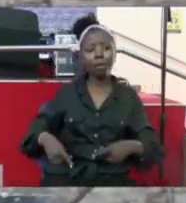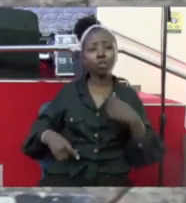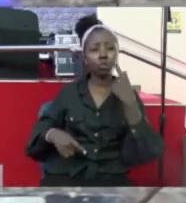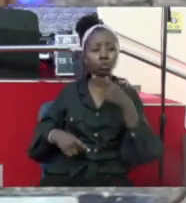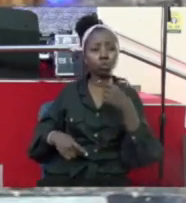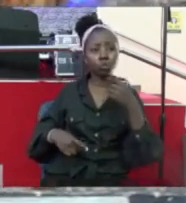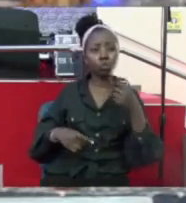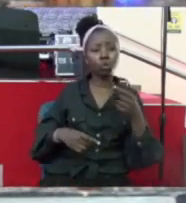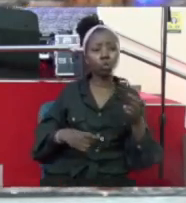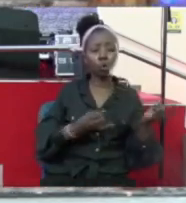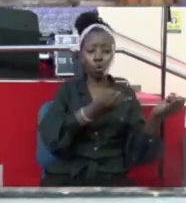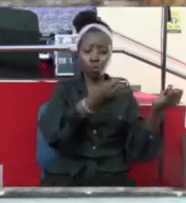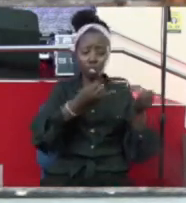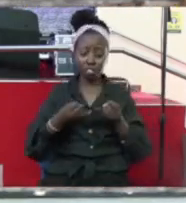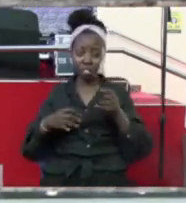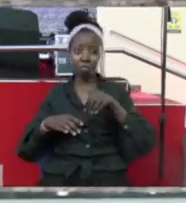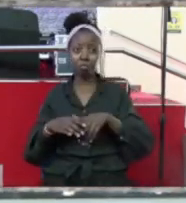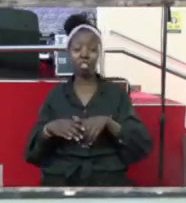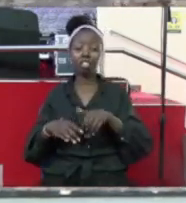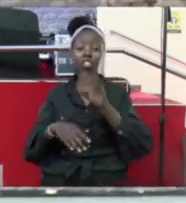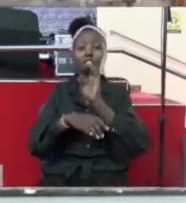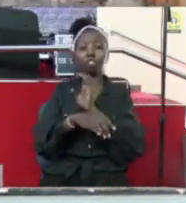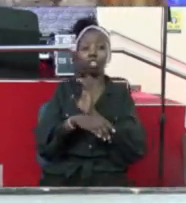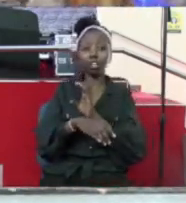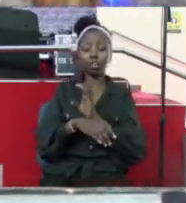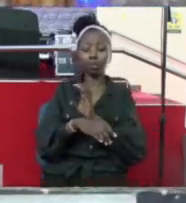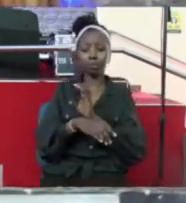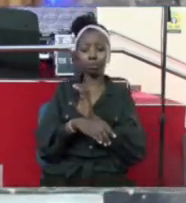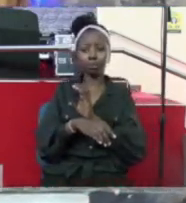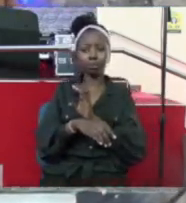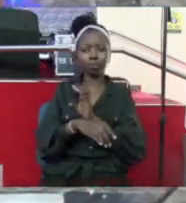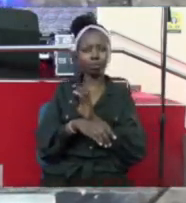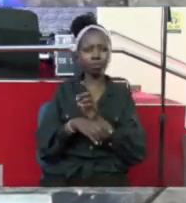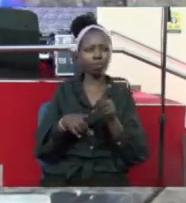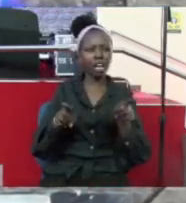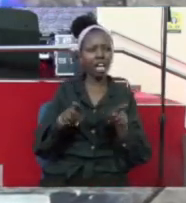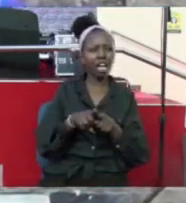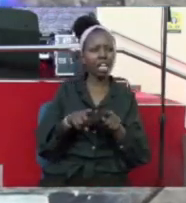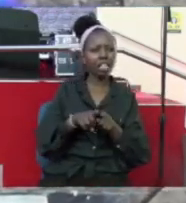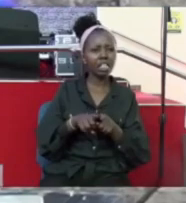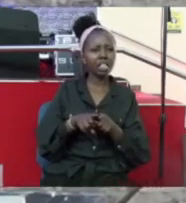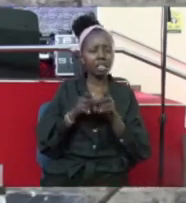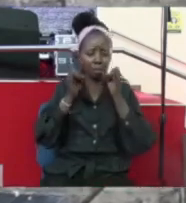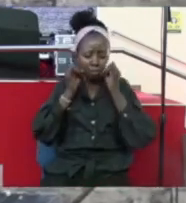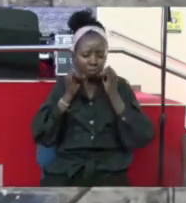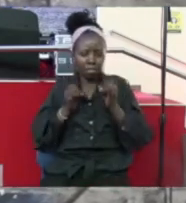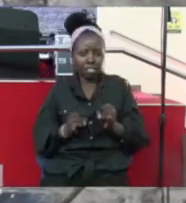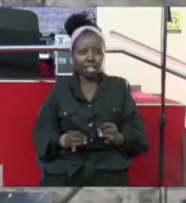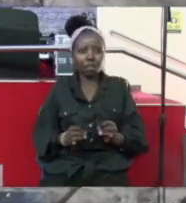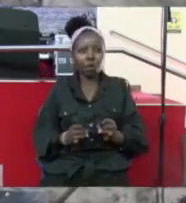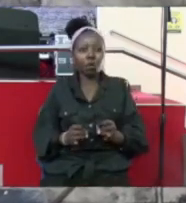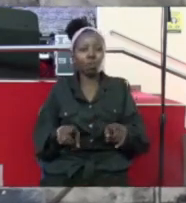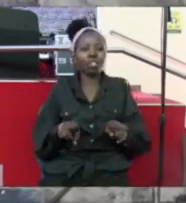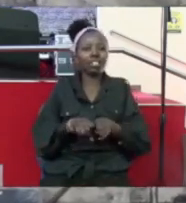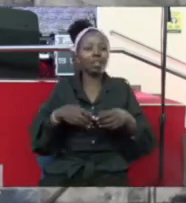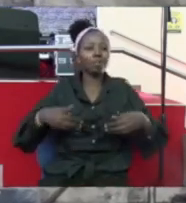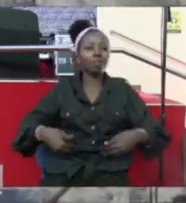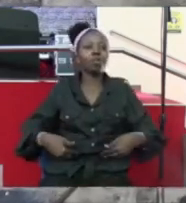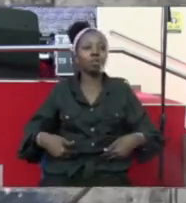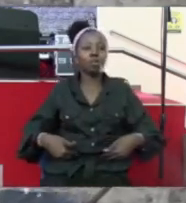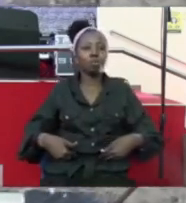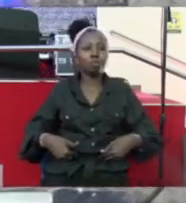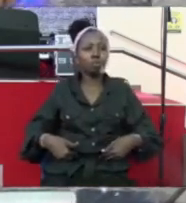go to church, huyu mtu ambaye alikuwa amenialika kwenda kanisani, was also a bachelor. Alikuwa hajaoa. He was a youth. Alikuwa ni